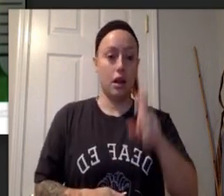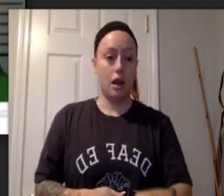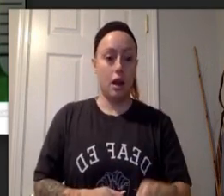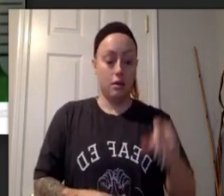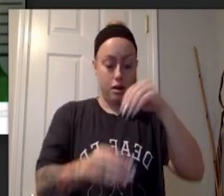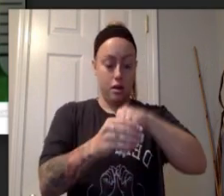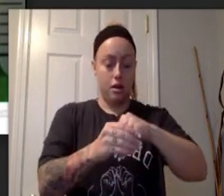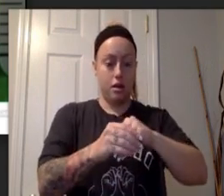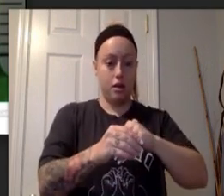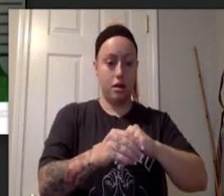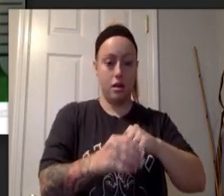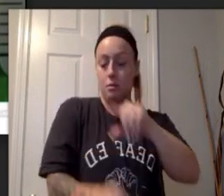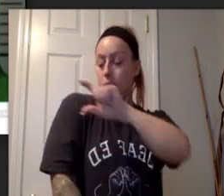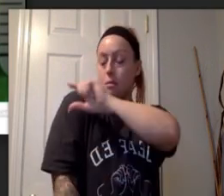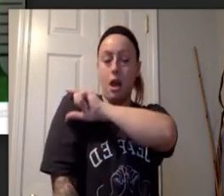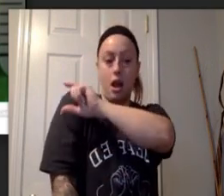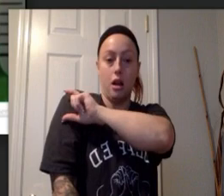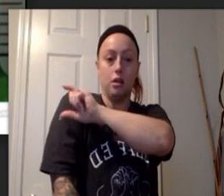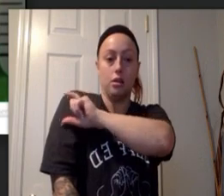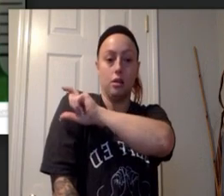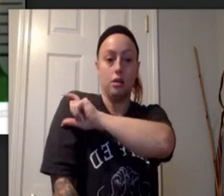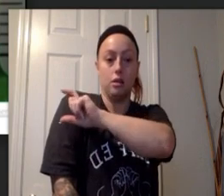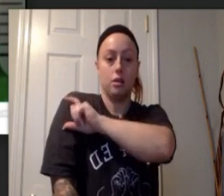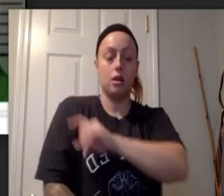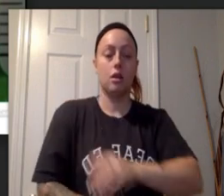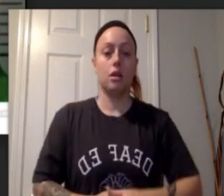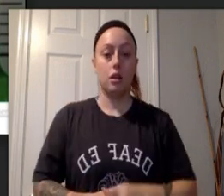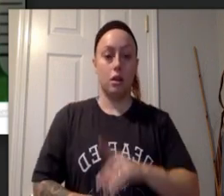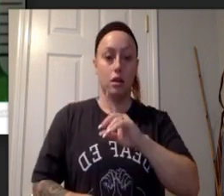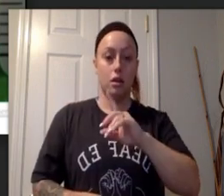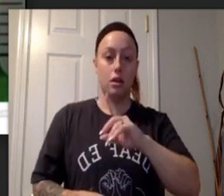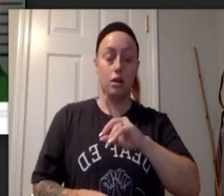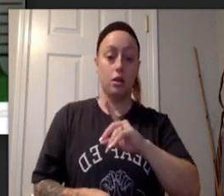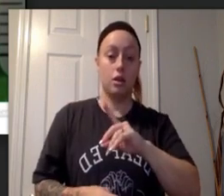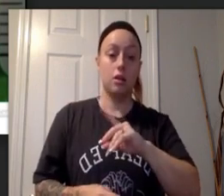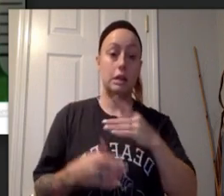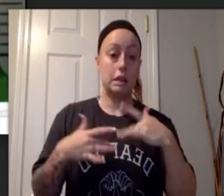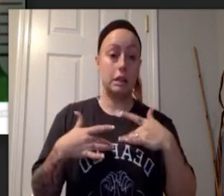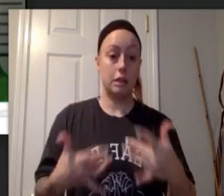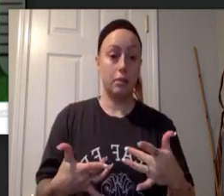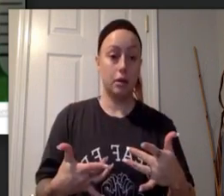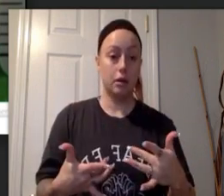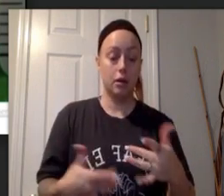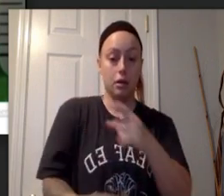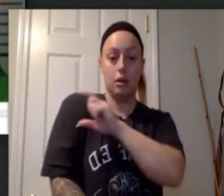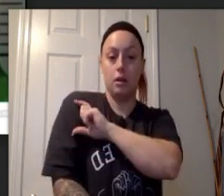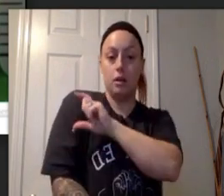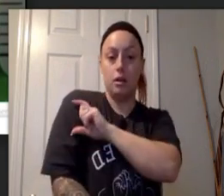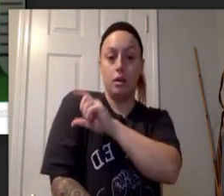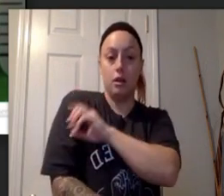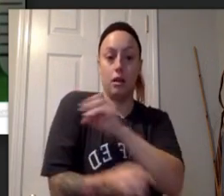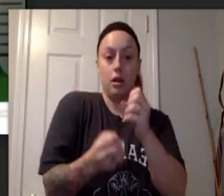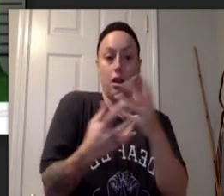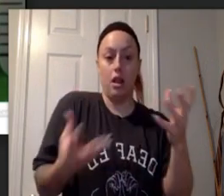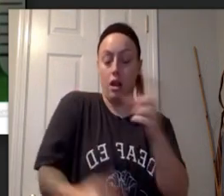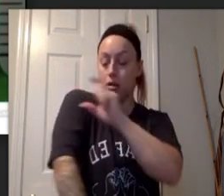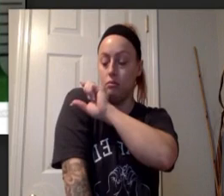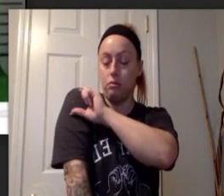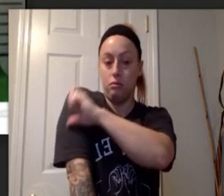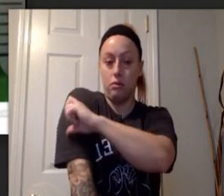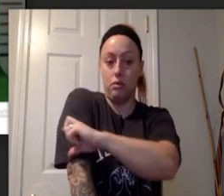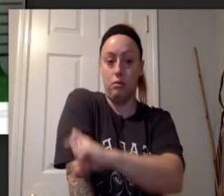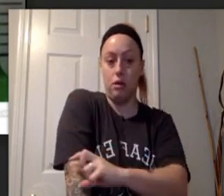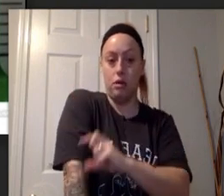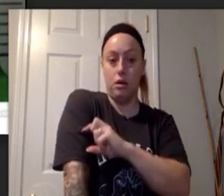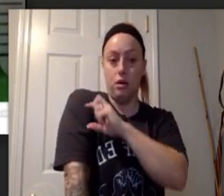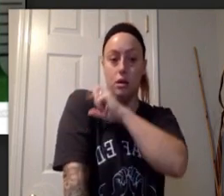And even those patches, like when you hear about people abusing patches, they're usually wearing a lot of them. And that makes